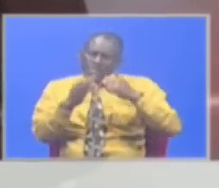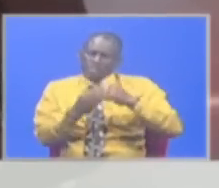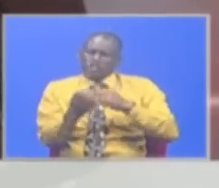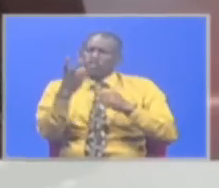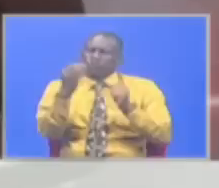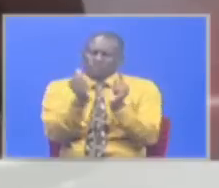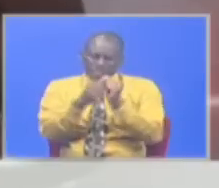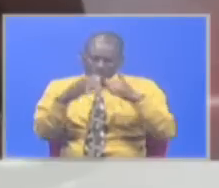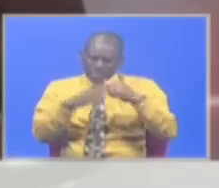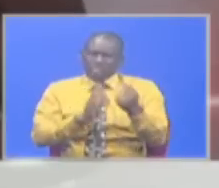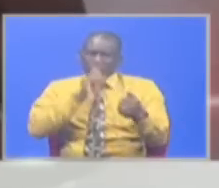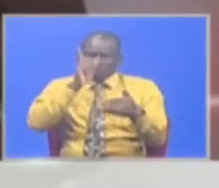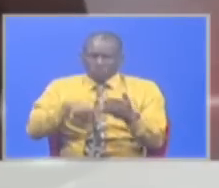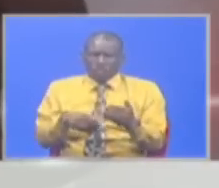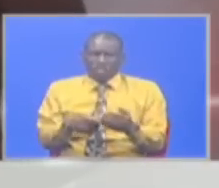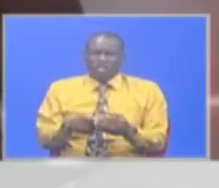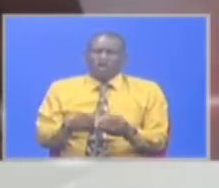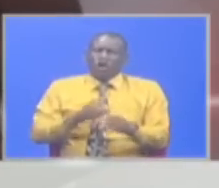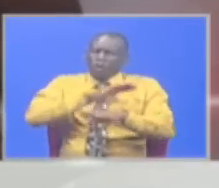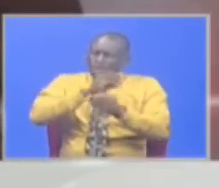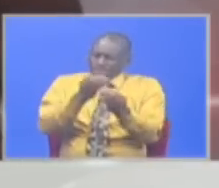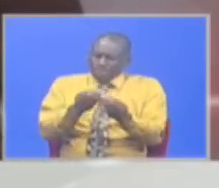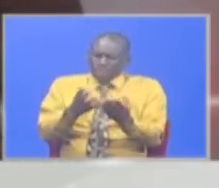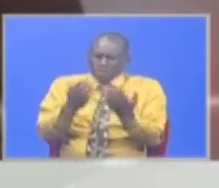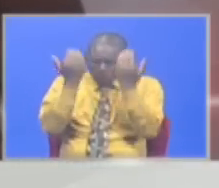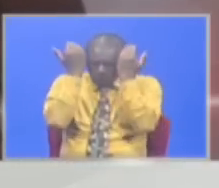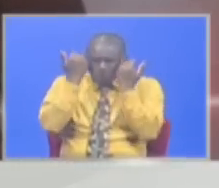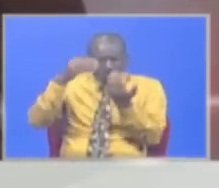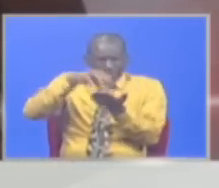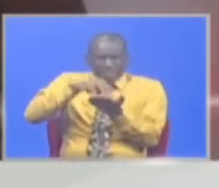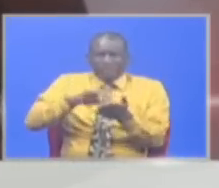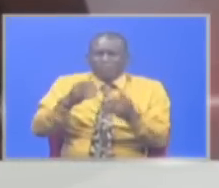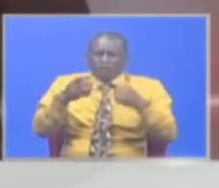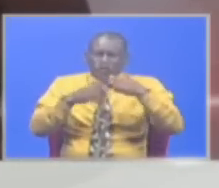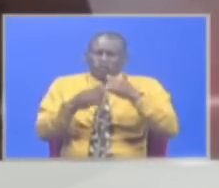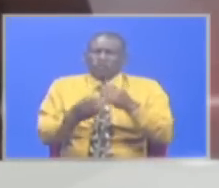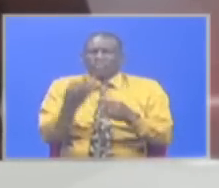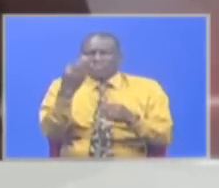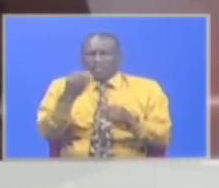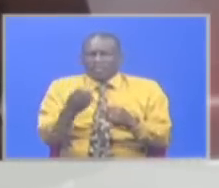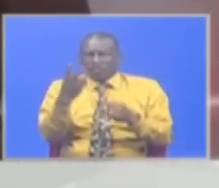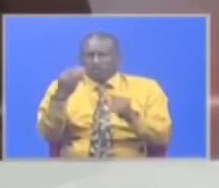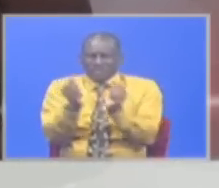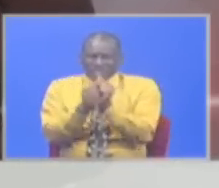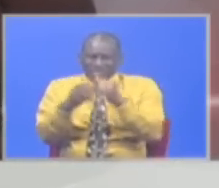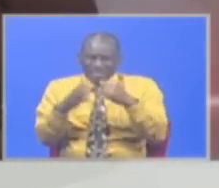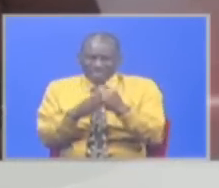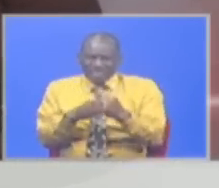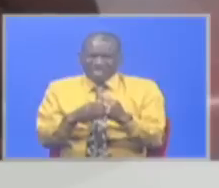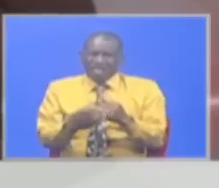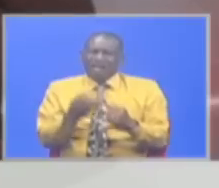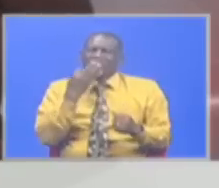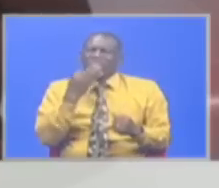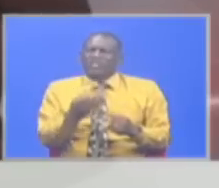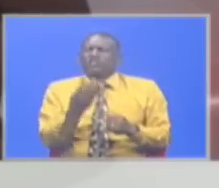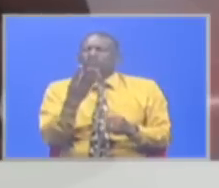2018-2019 says the backlog of court cases at June 30th, 2019 totals